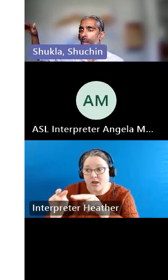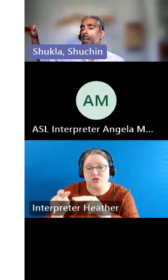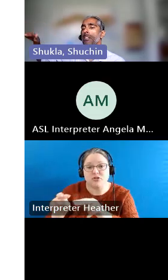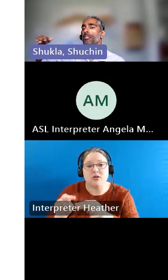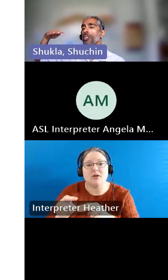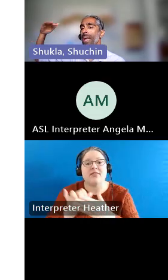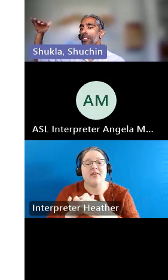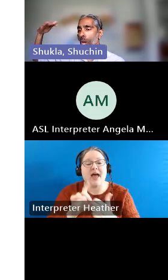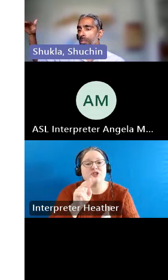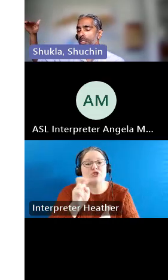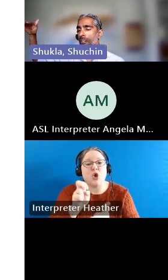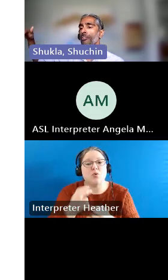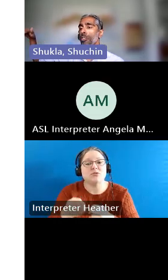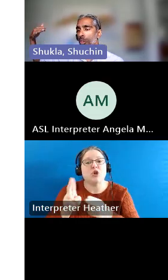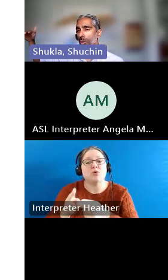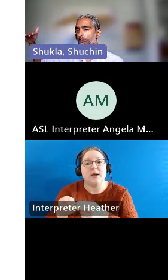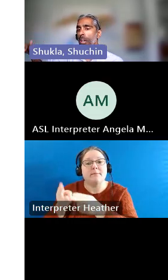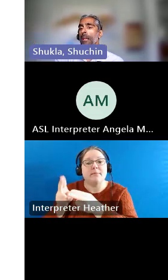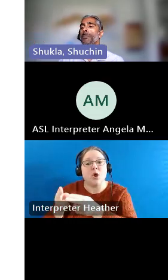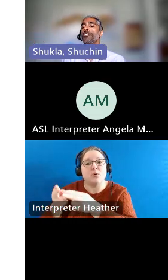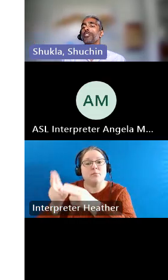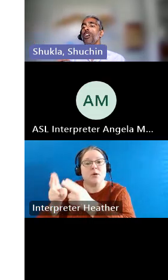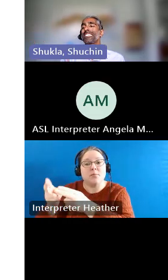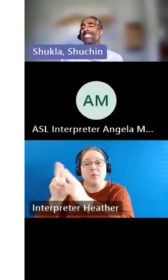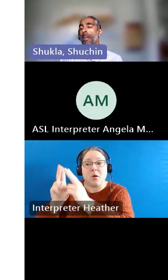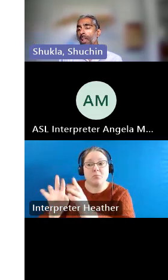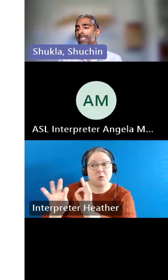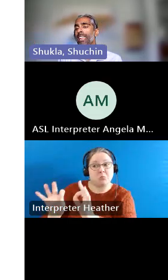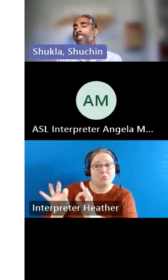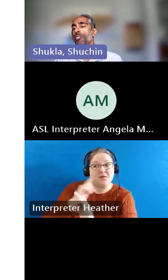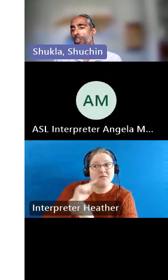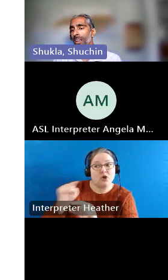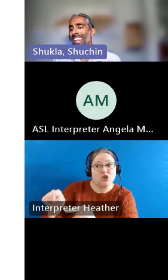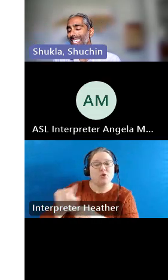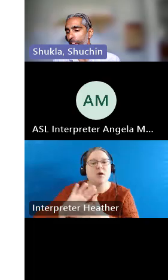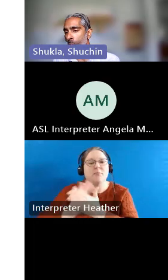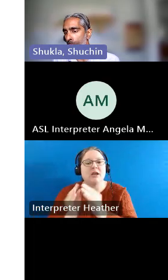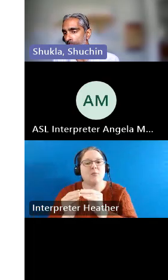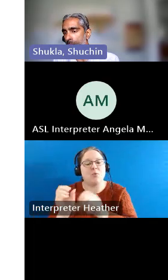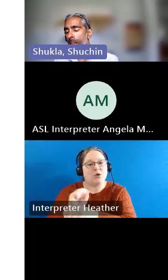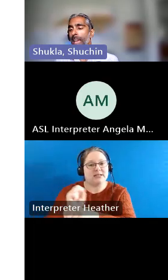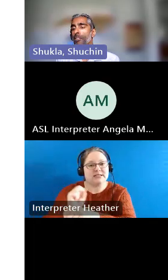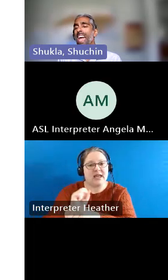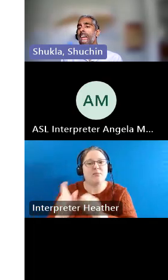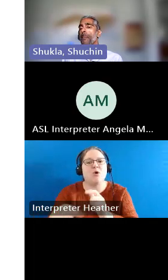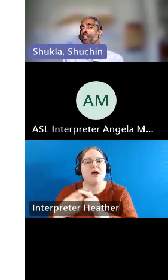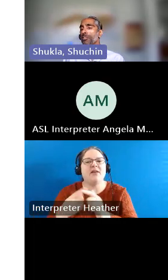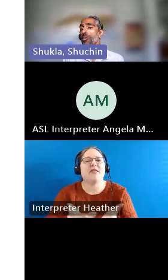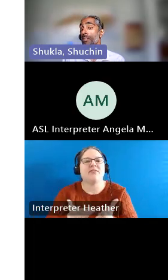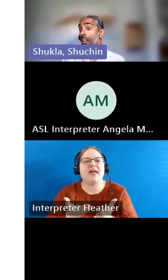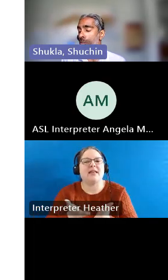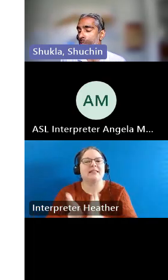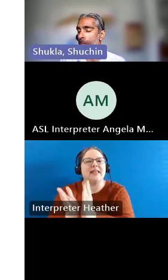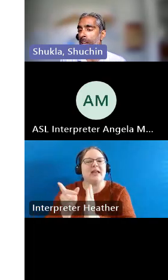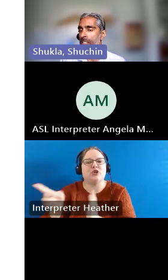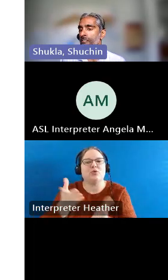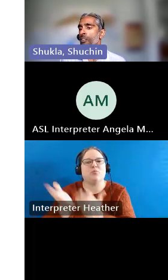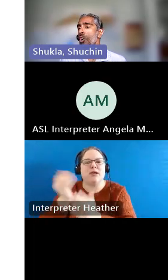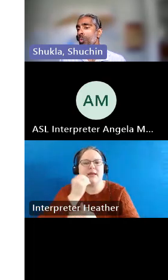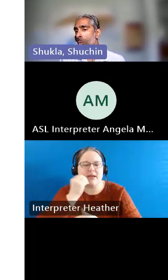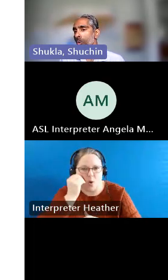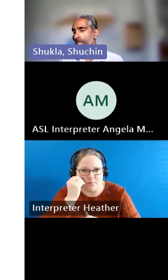titrated up to the right dose for you, you start stabilizing and then you start getting take homes. And that can happen sooner than it